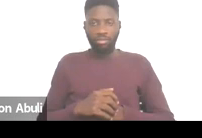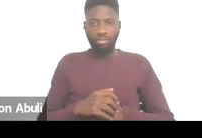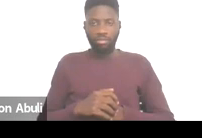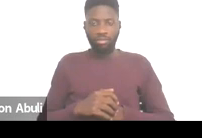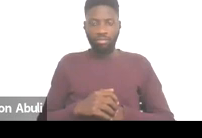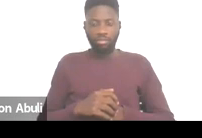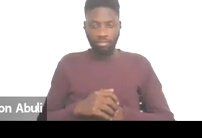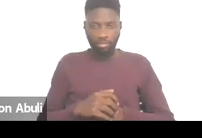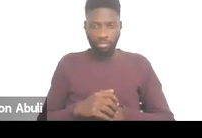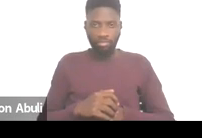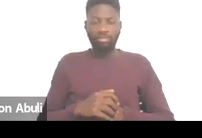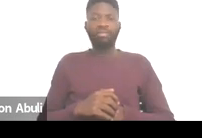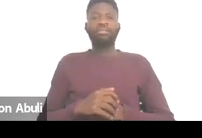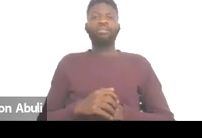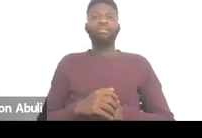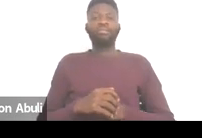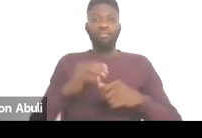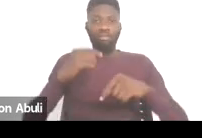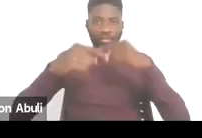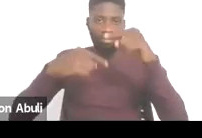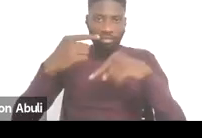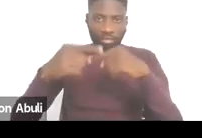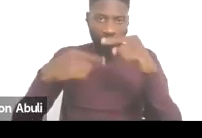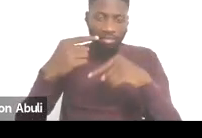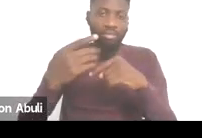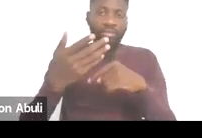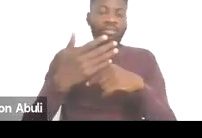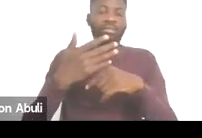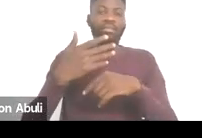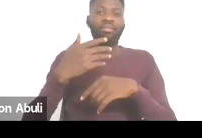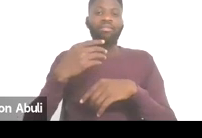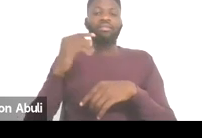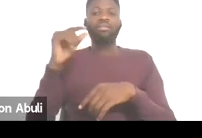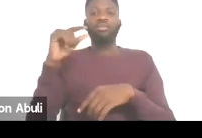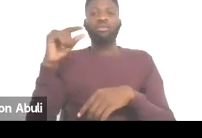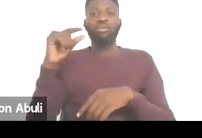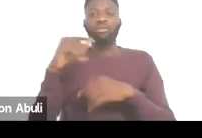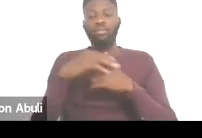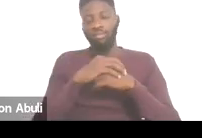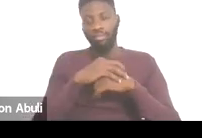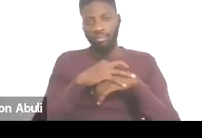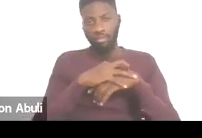Sorry. You can proceed, George. George.